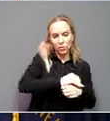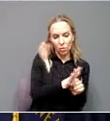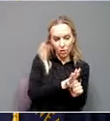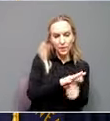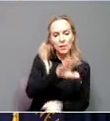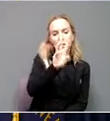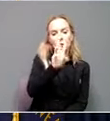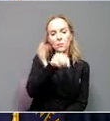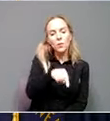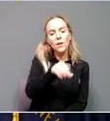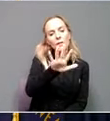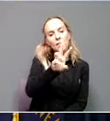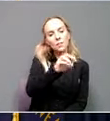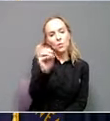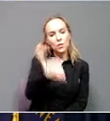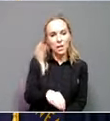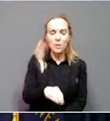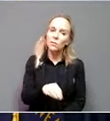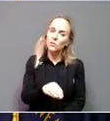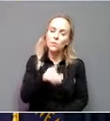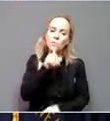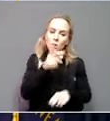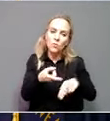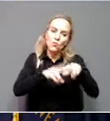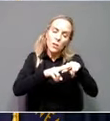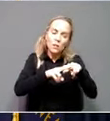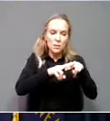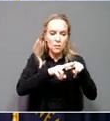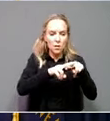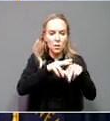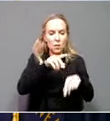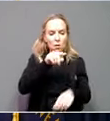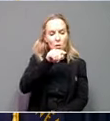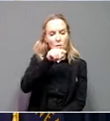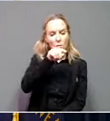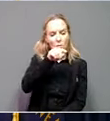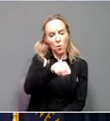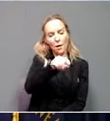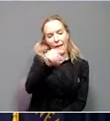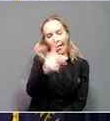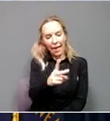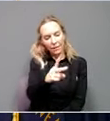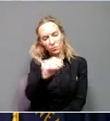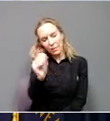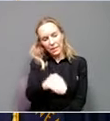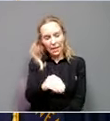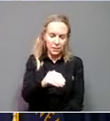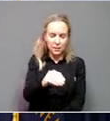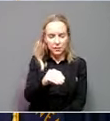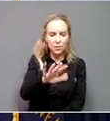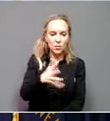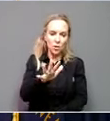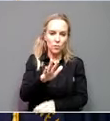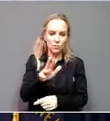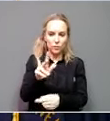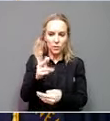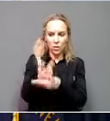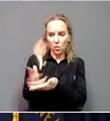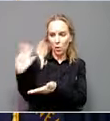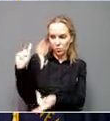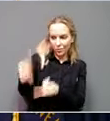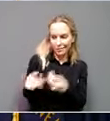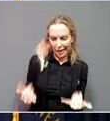6.56%. So really an increase of about 1.5 points over the last 3 or so weeks. As we look at our